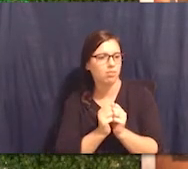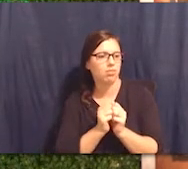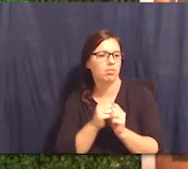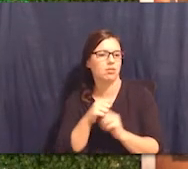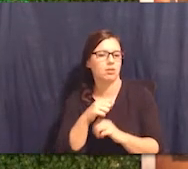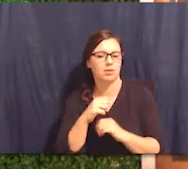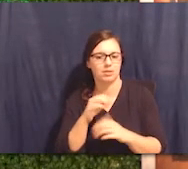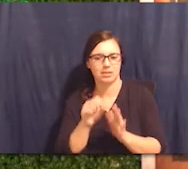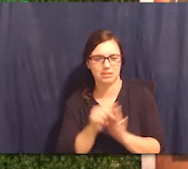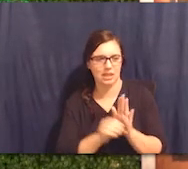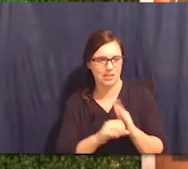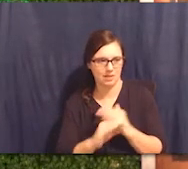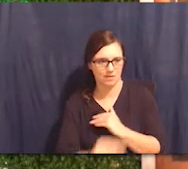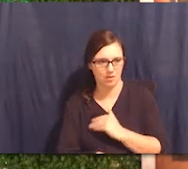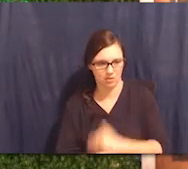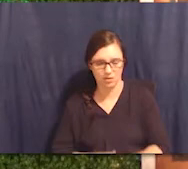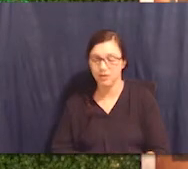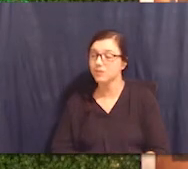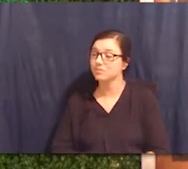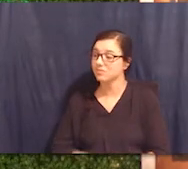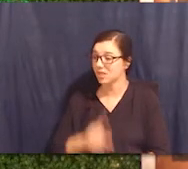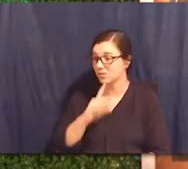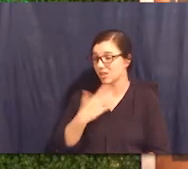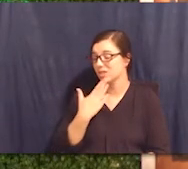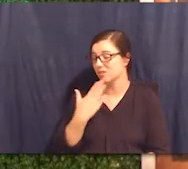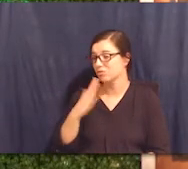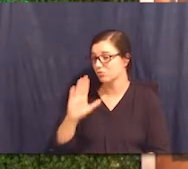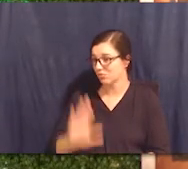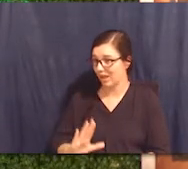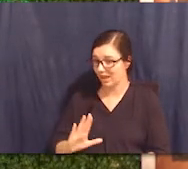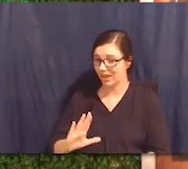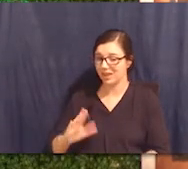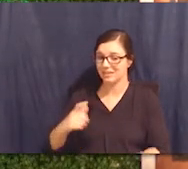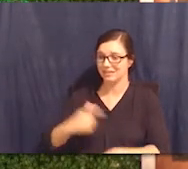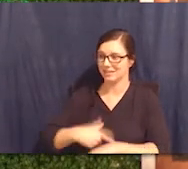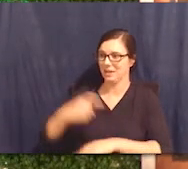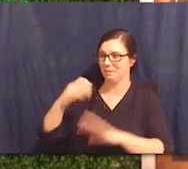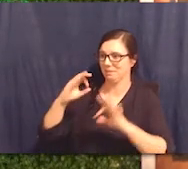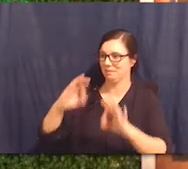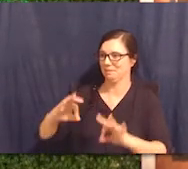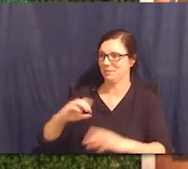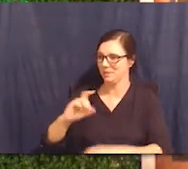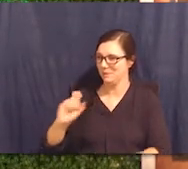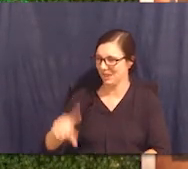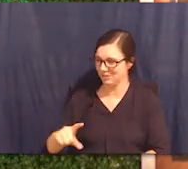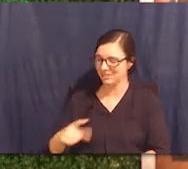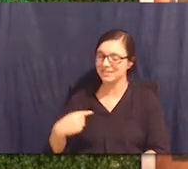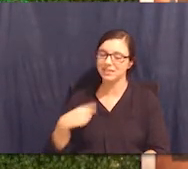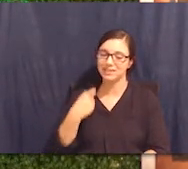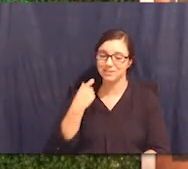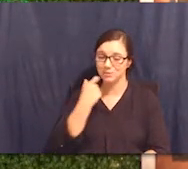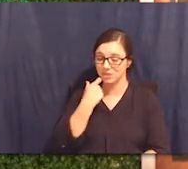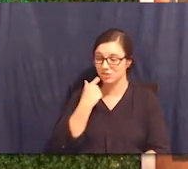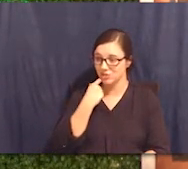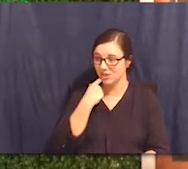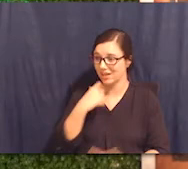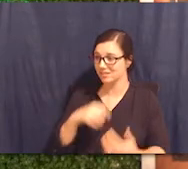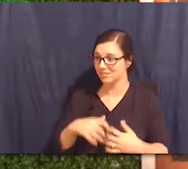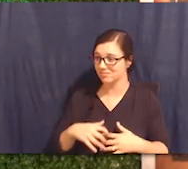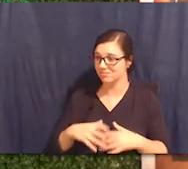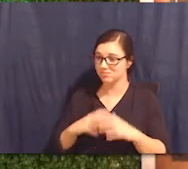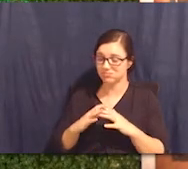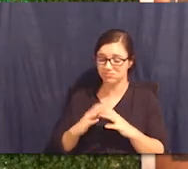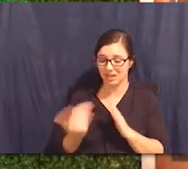this at the state level. That's a really great and timely question. We have just